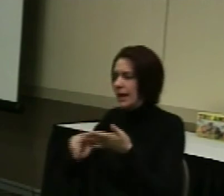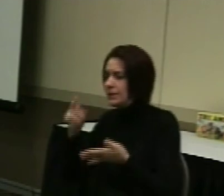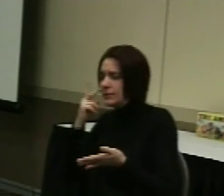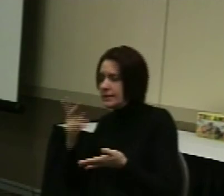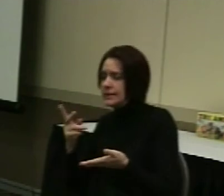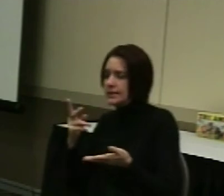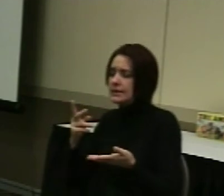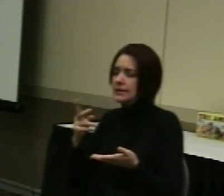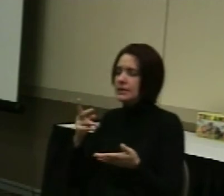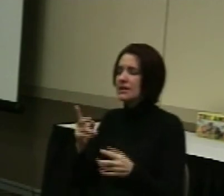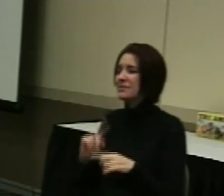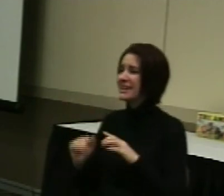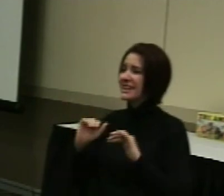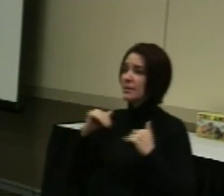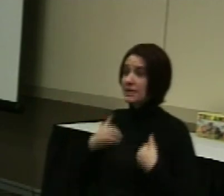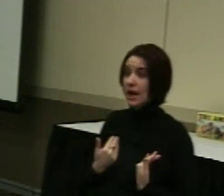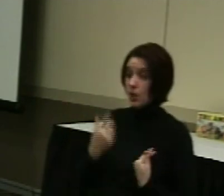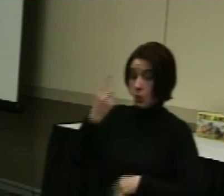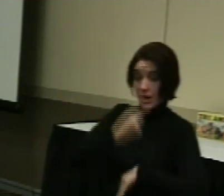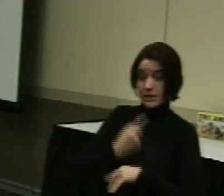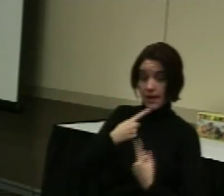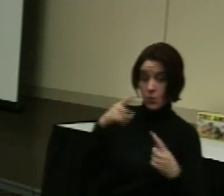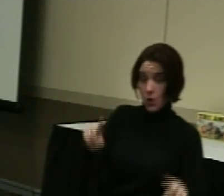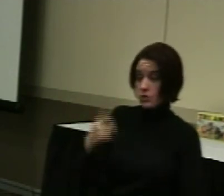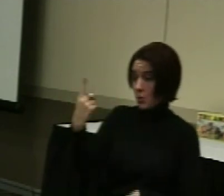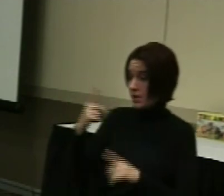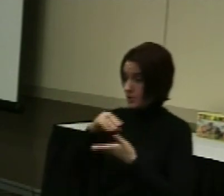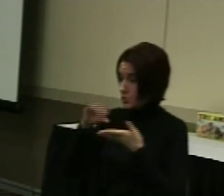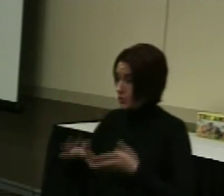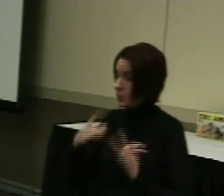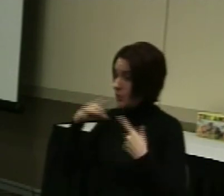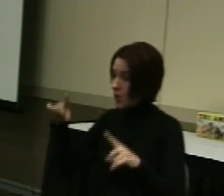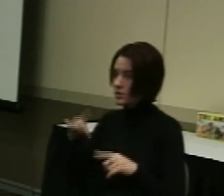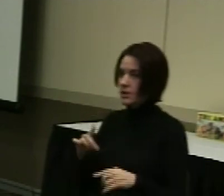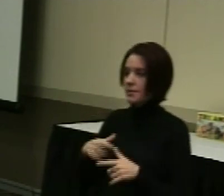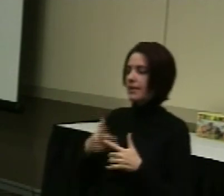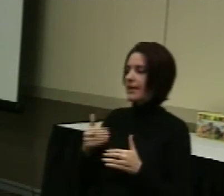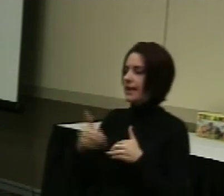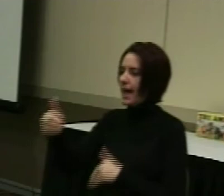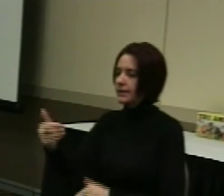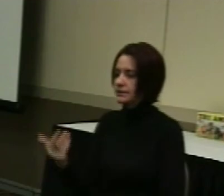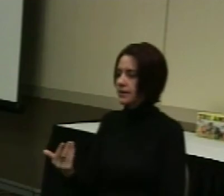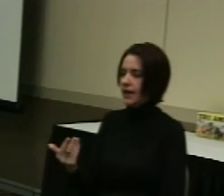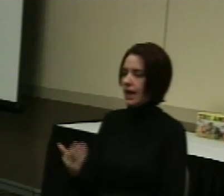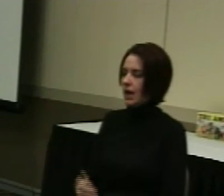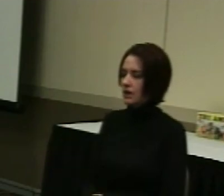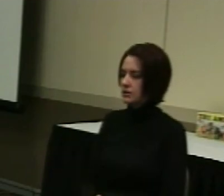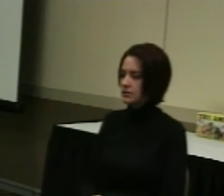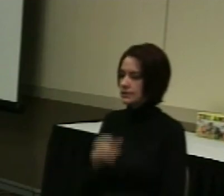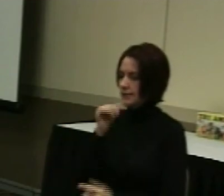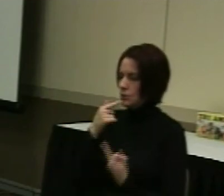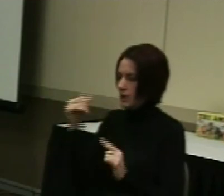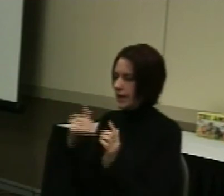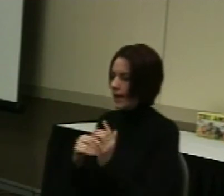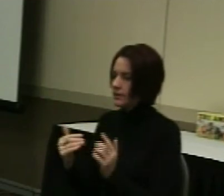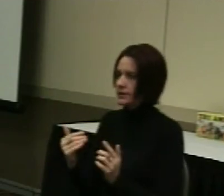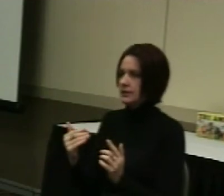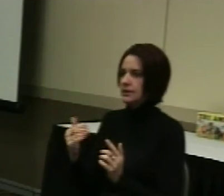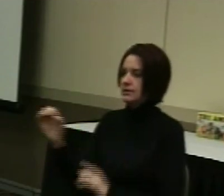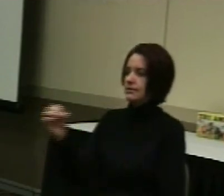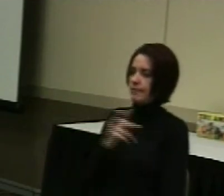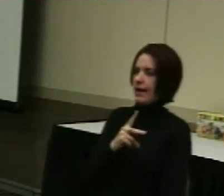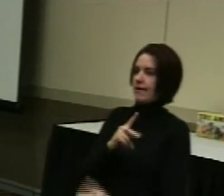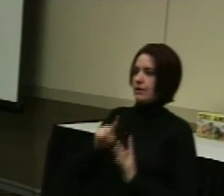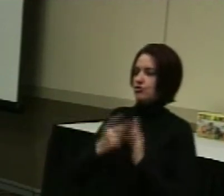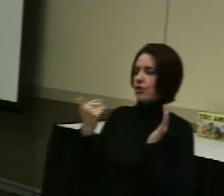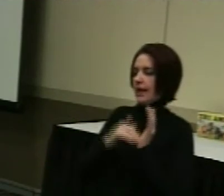or maybe it works one day, or maybe it works for one student, but the next challenge, kind of have to go back to square one. That's an